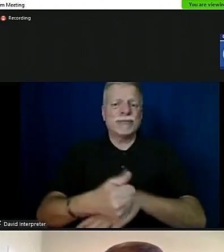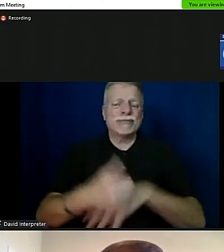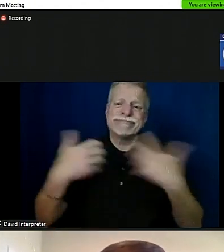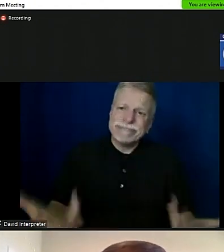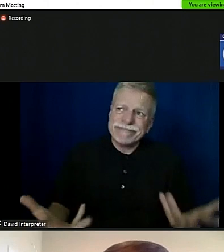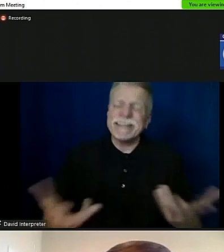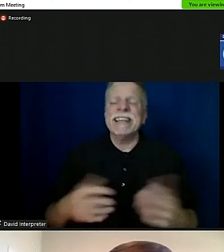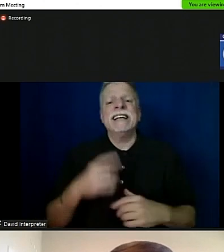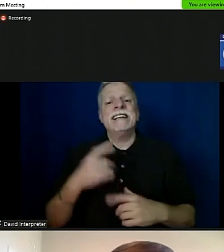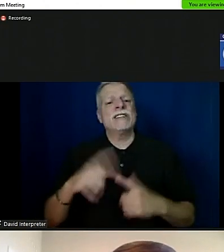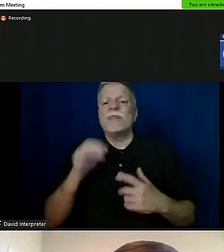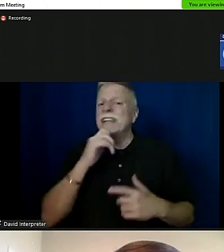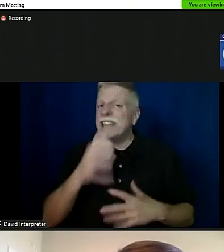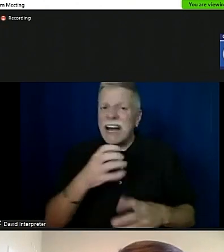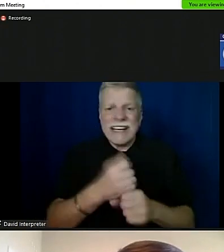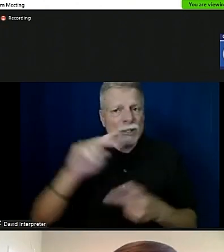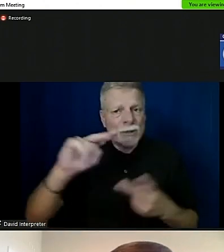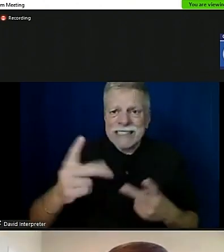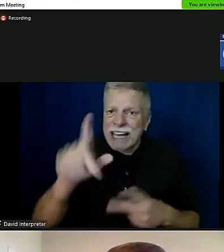that over to